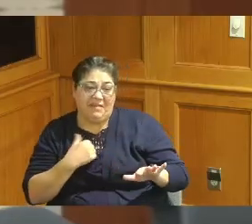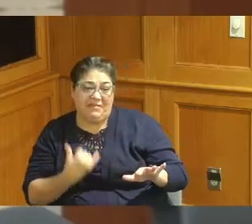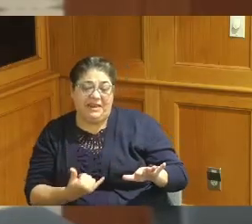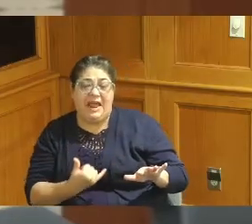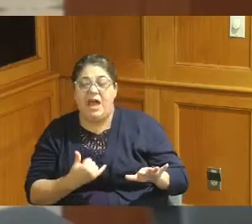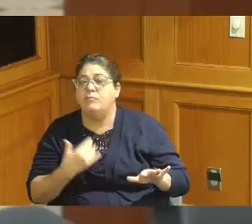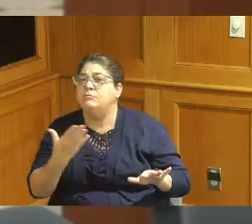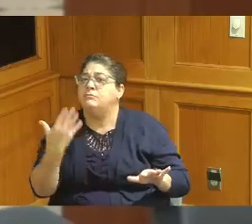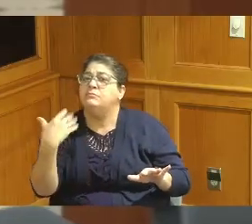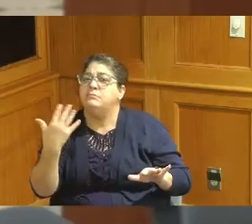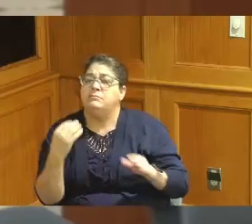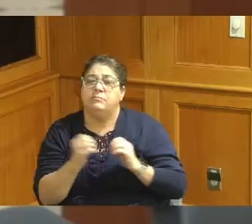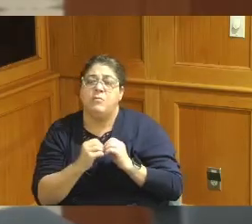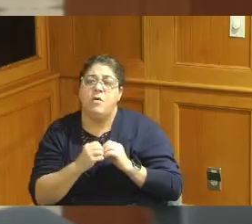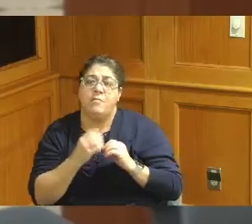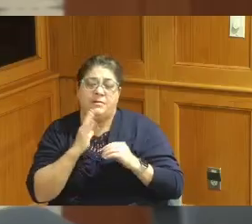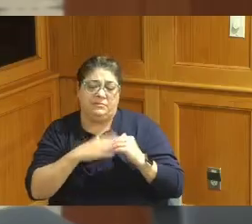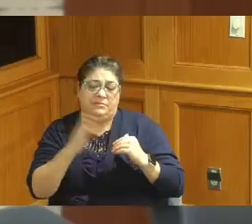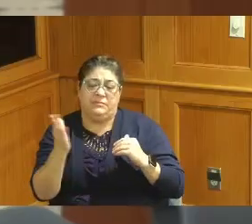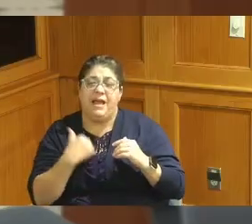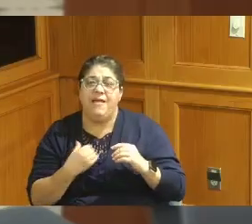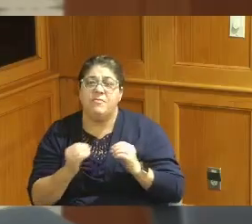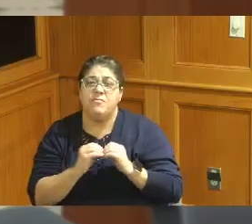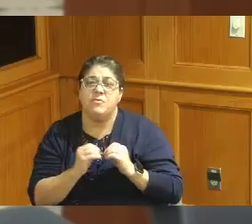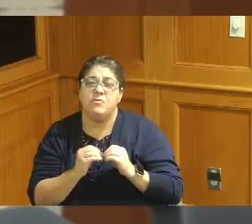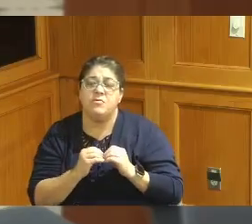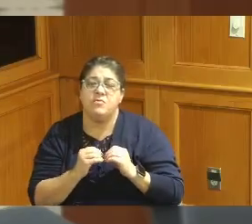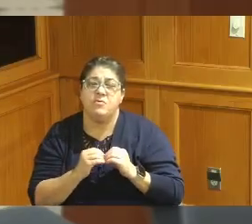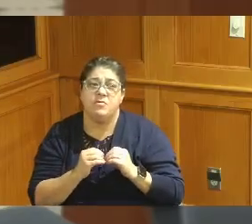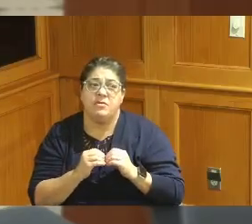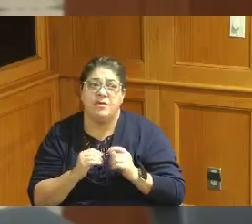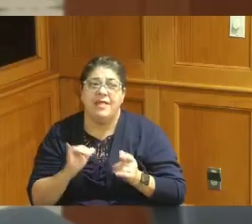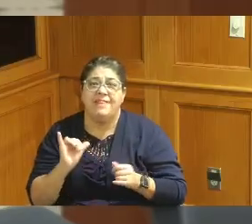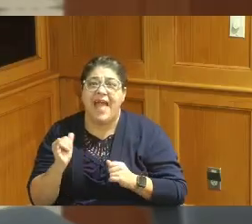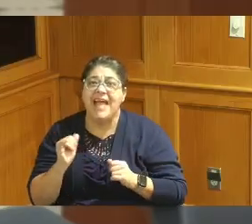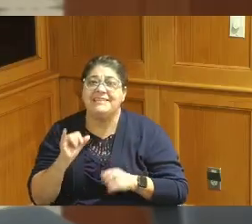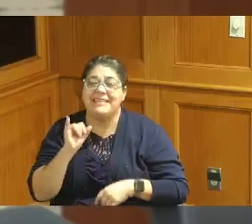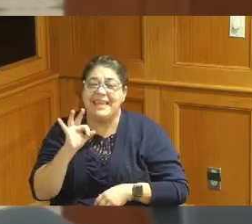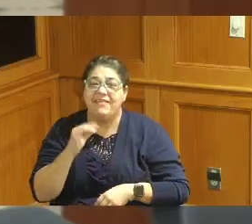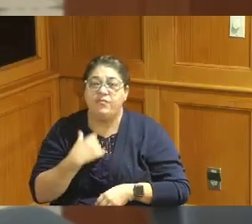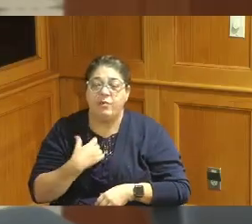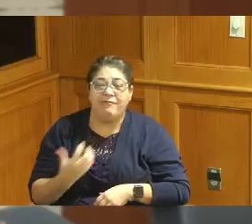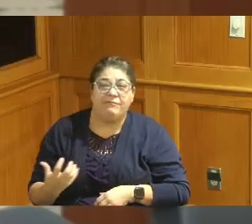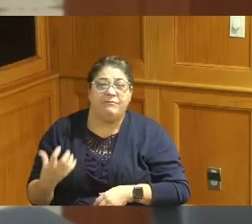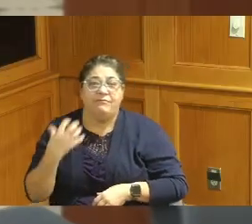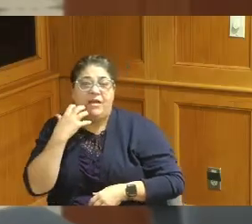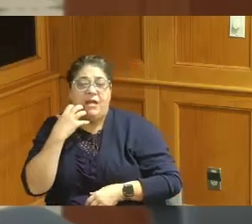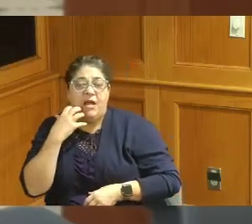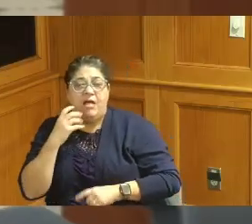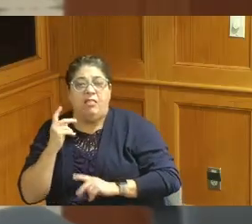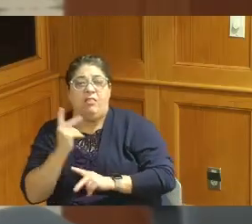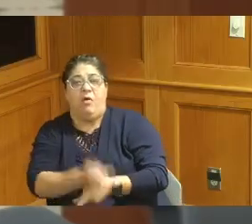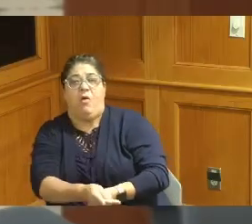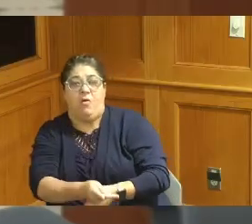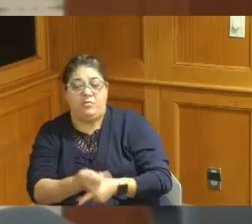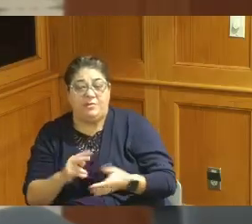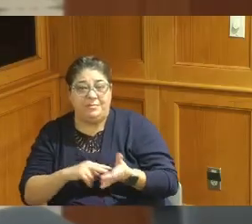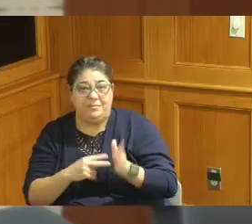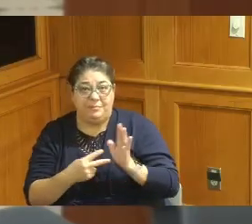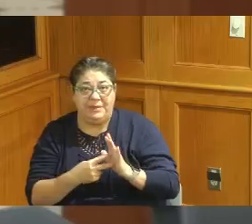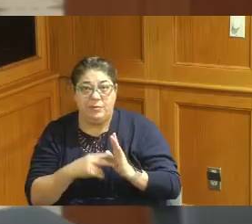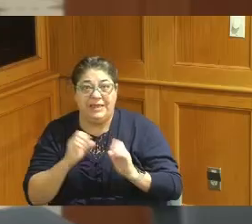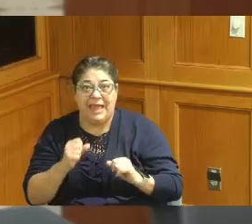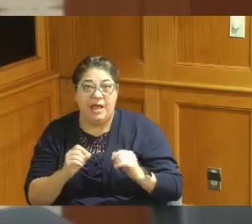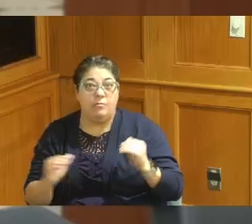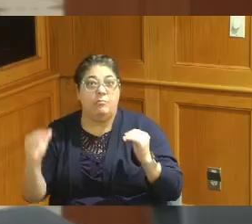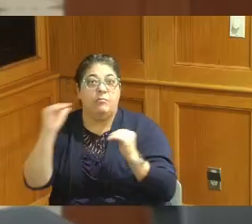to see, and also that was us sizing the loans at the largest amount. So we actually probably could service even more, right? Like the